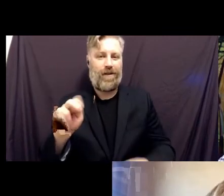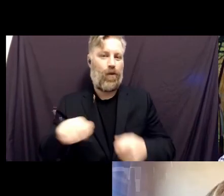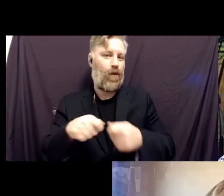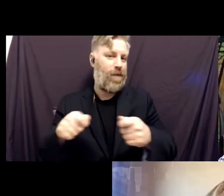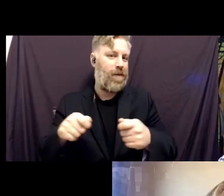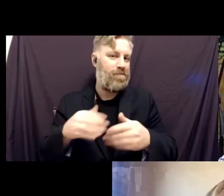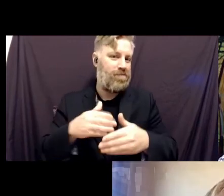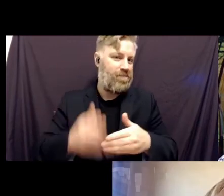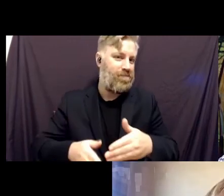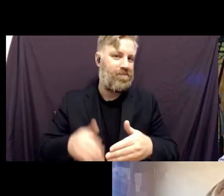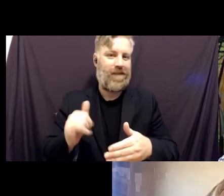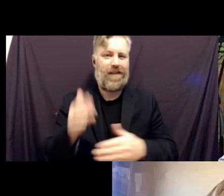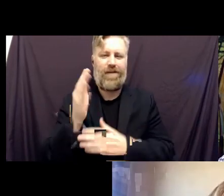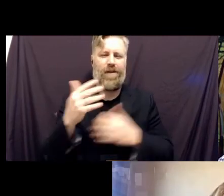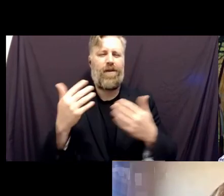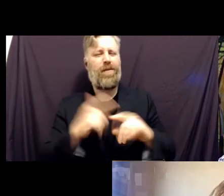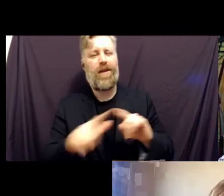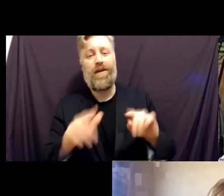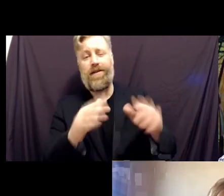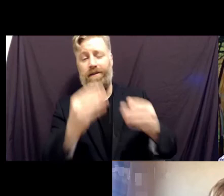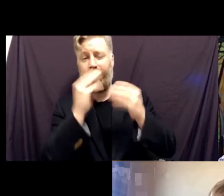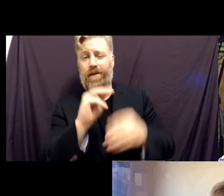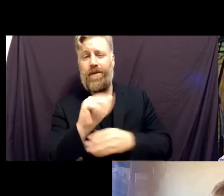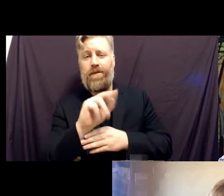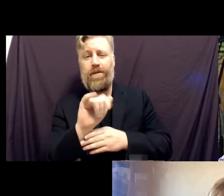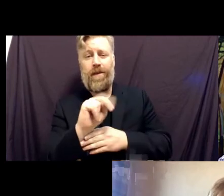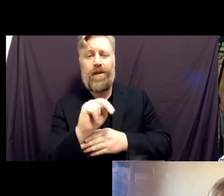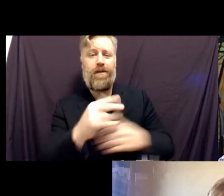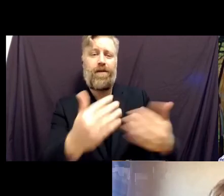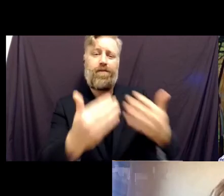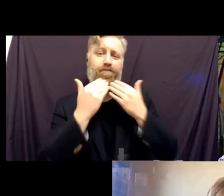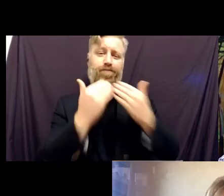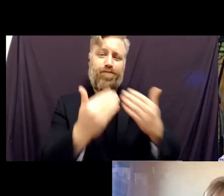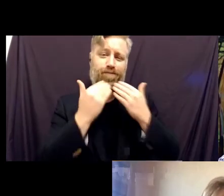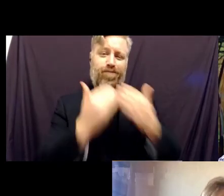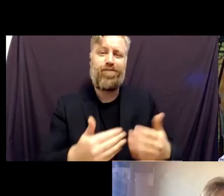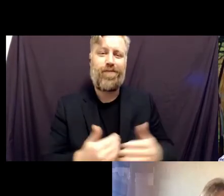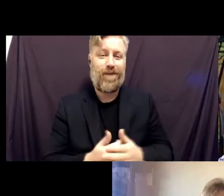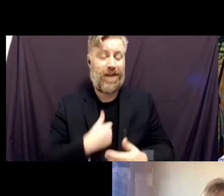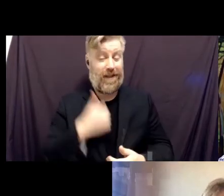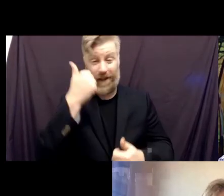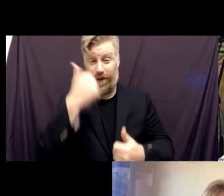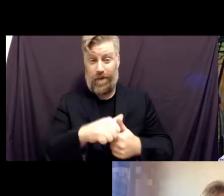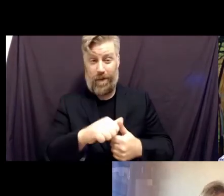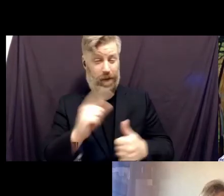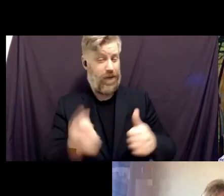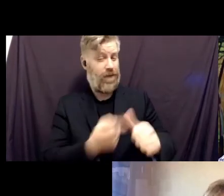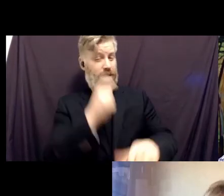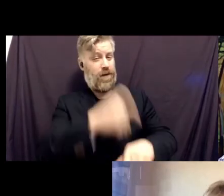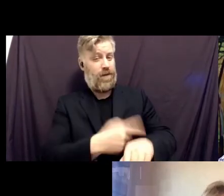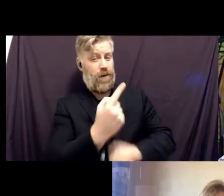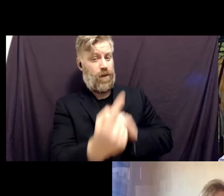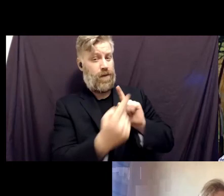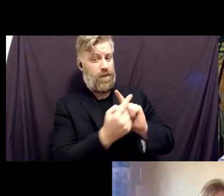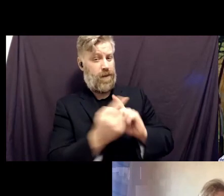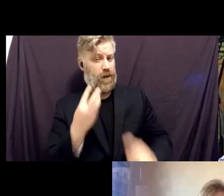so thankful. It is something that deep down in my soul, I remember the first moment I met you at the Harkin Institute in